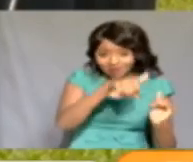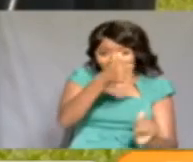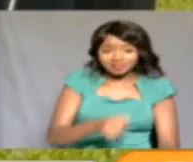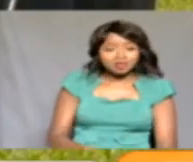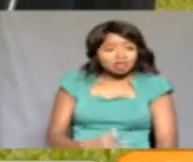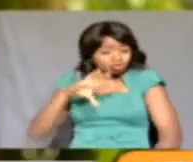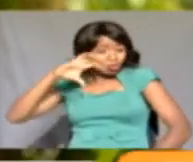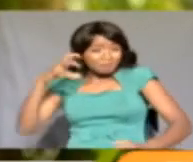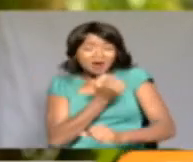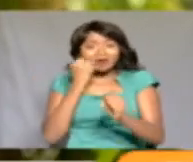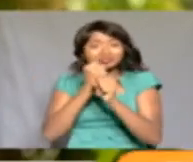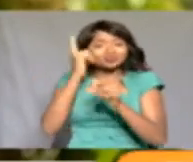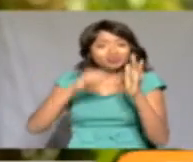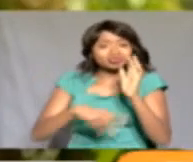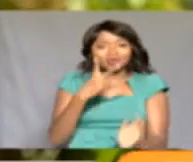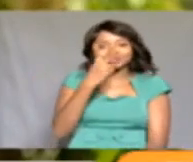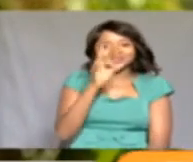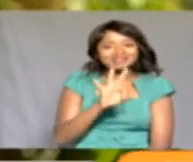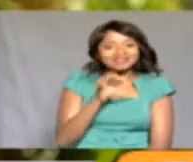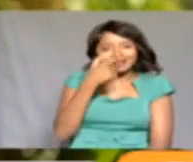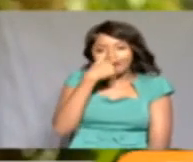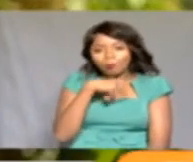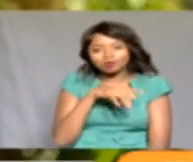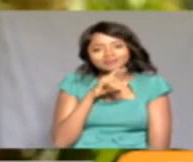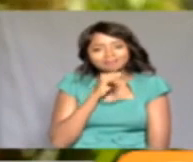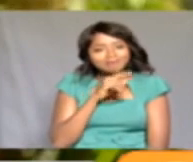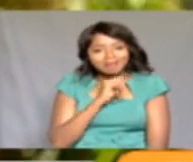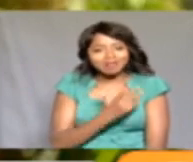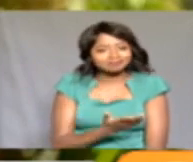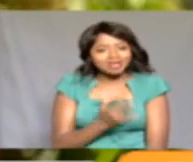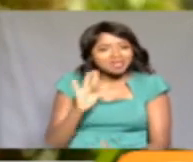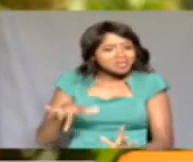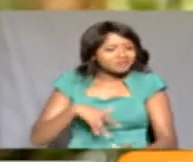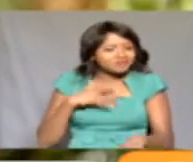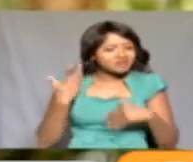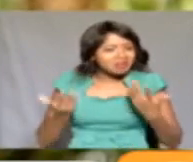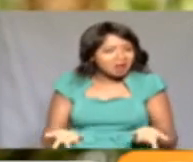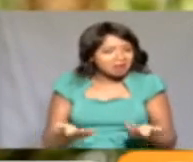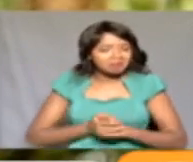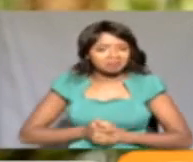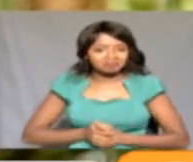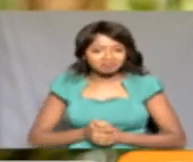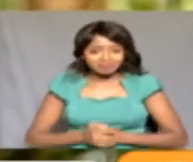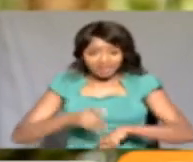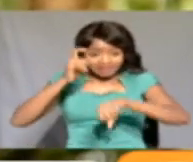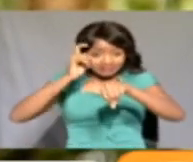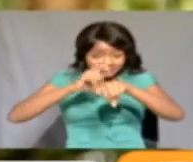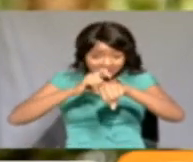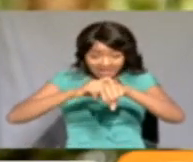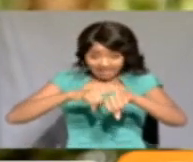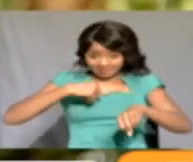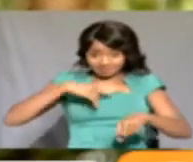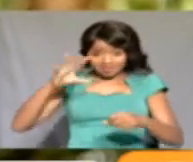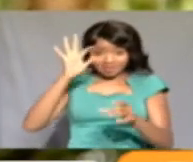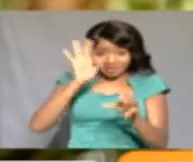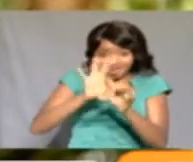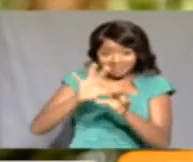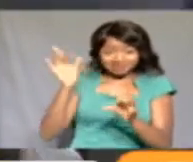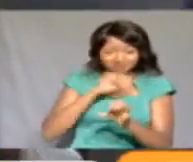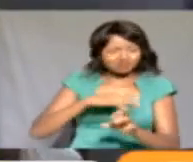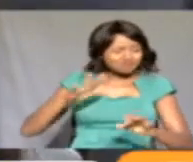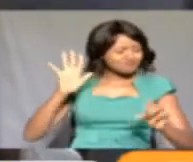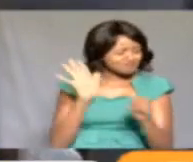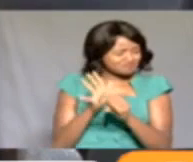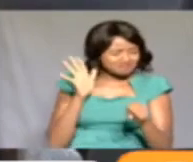a 23-year-old? How is he handling it? When I was elected, many people expected me